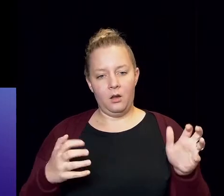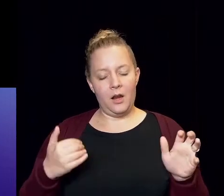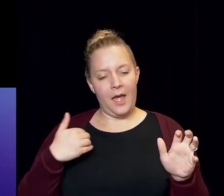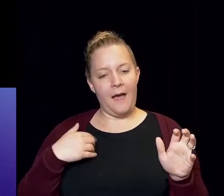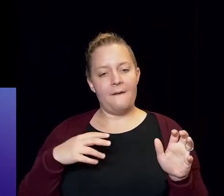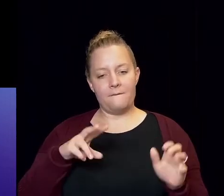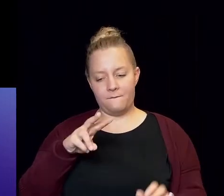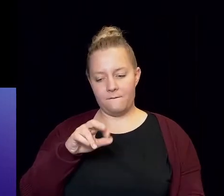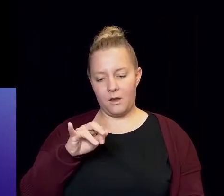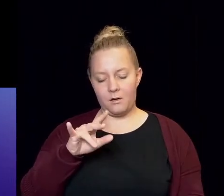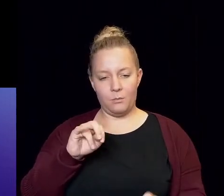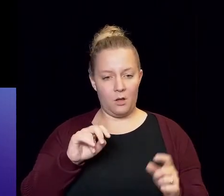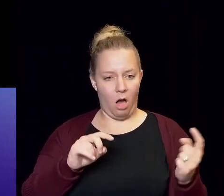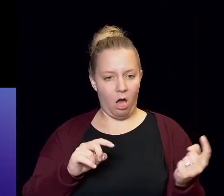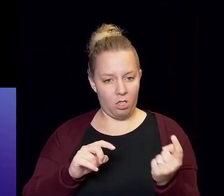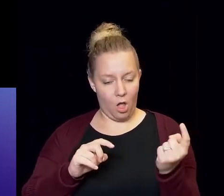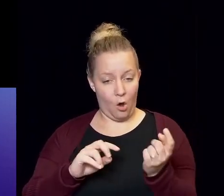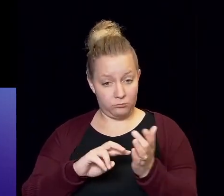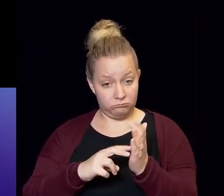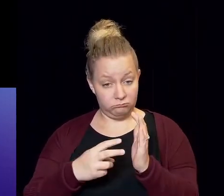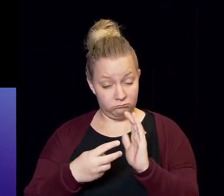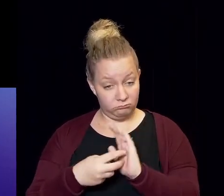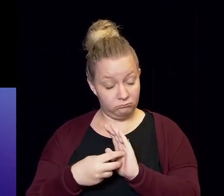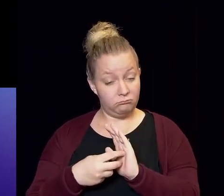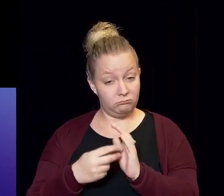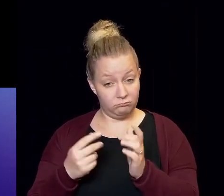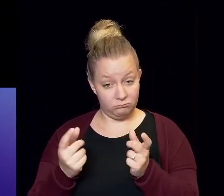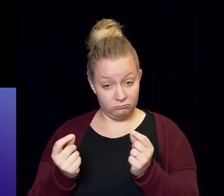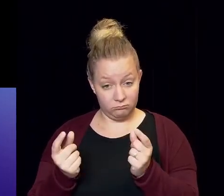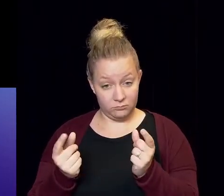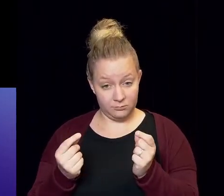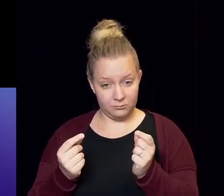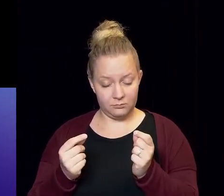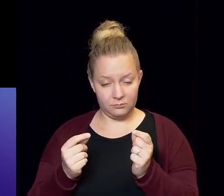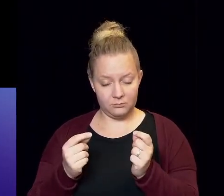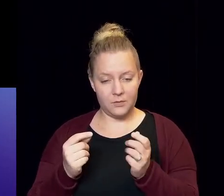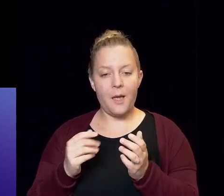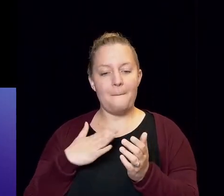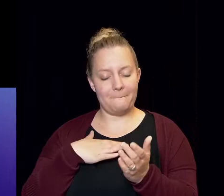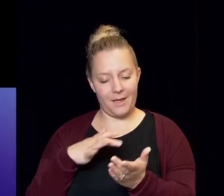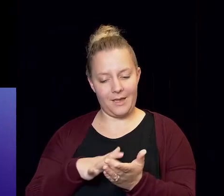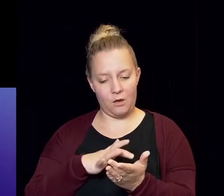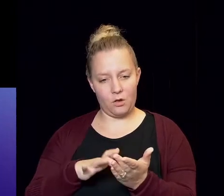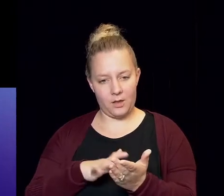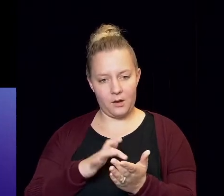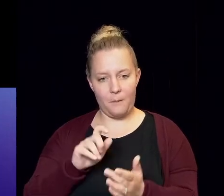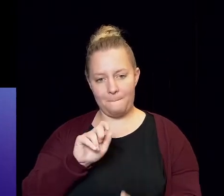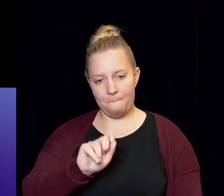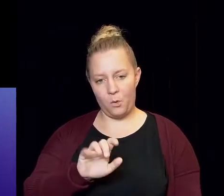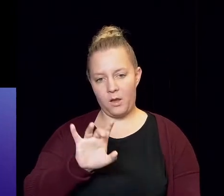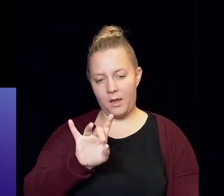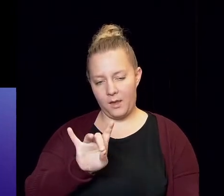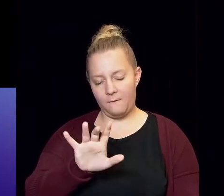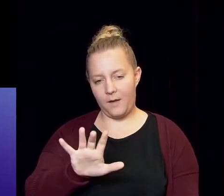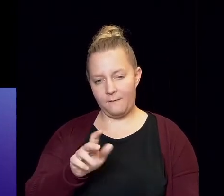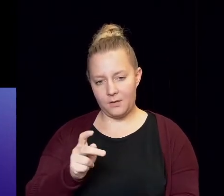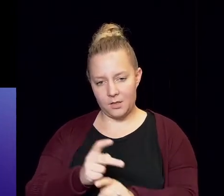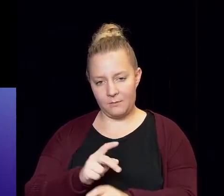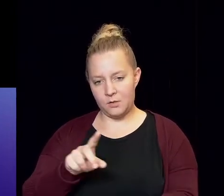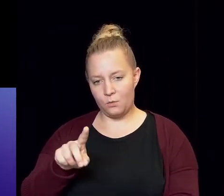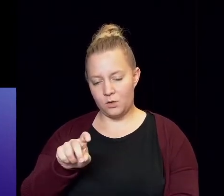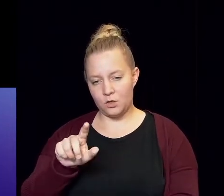my variable by itself in that case, so all I have to do is type in my calculator 0.85